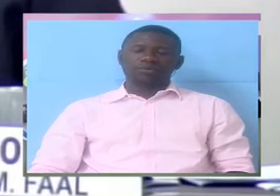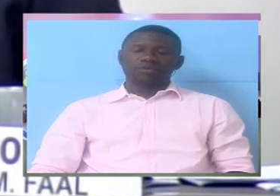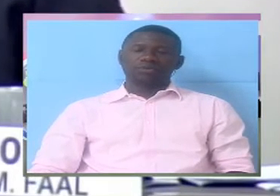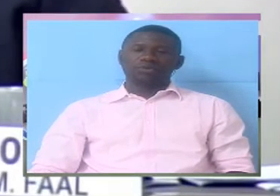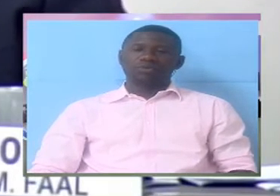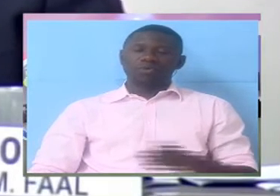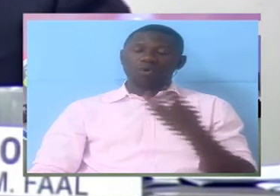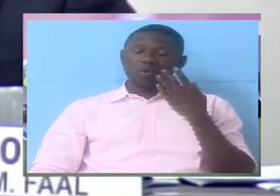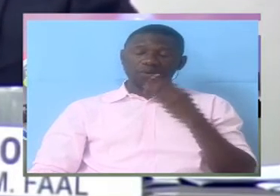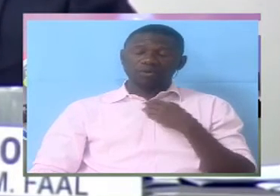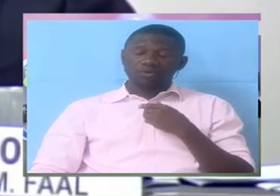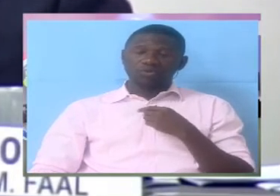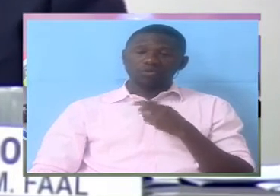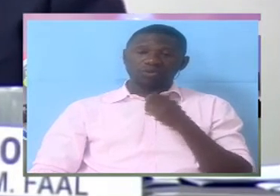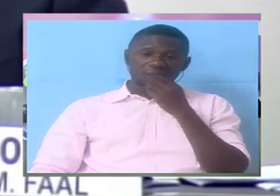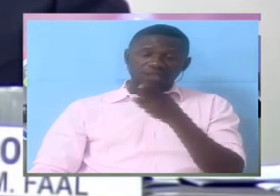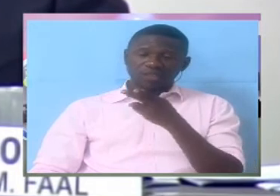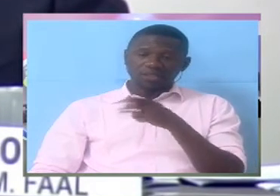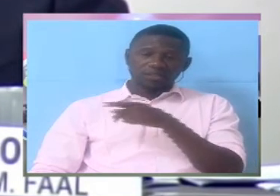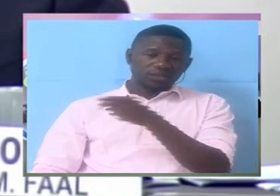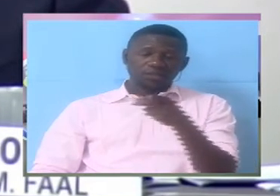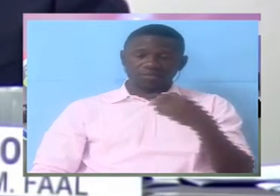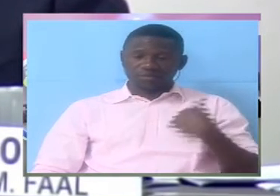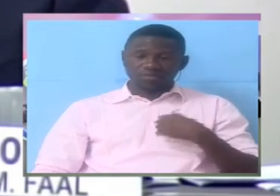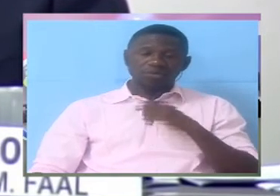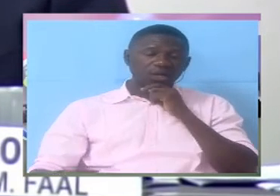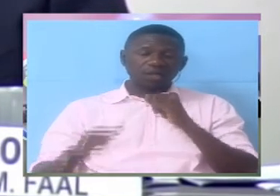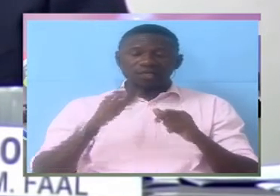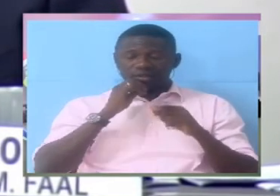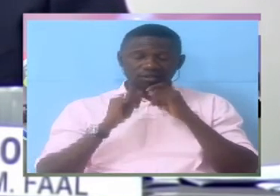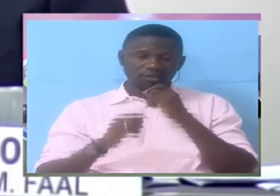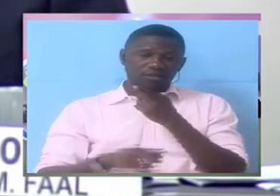you call these people experts,